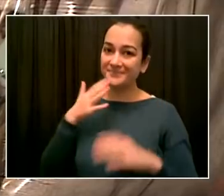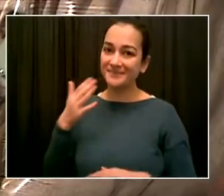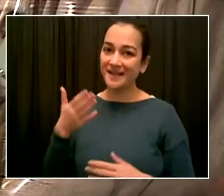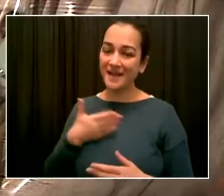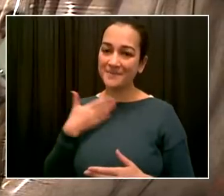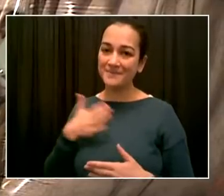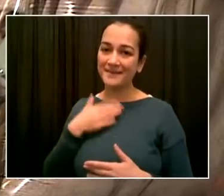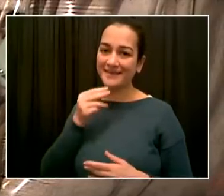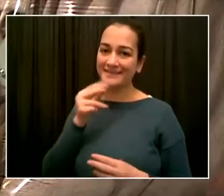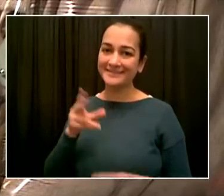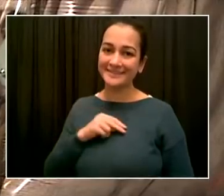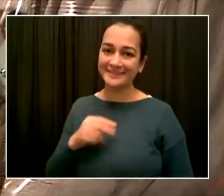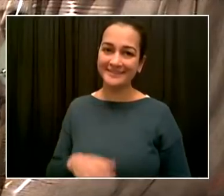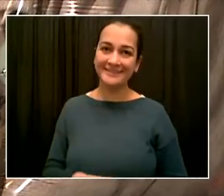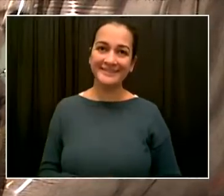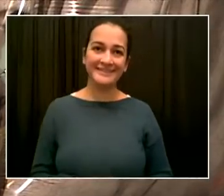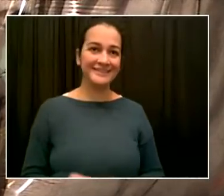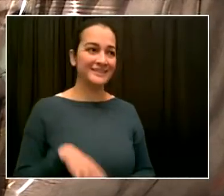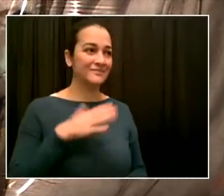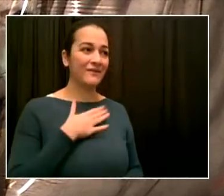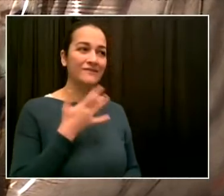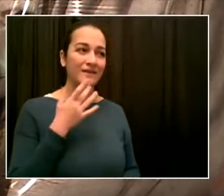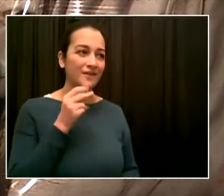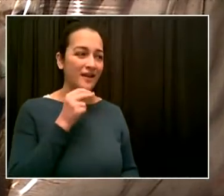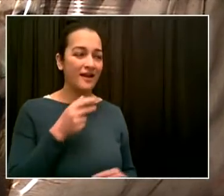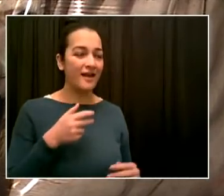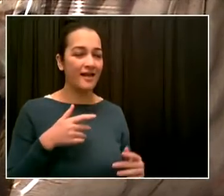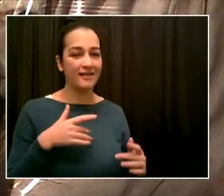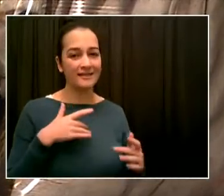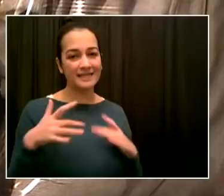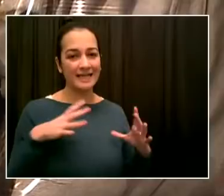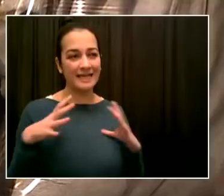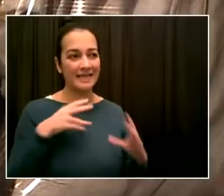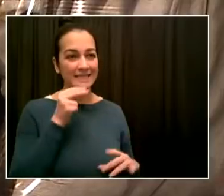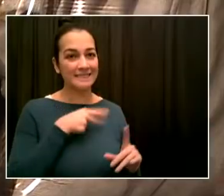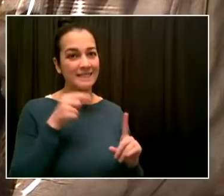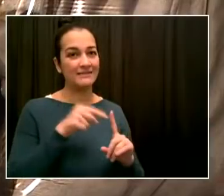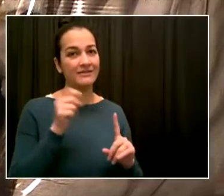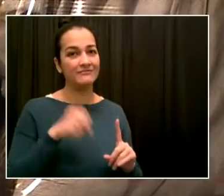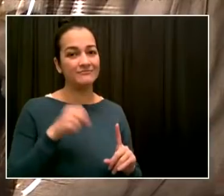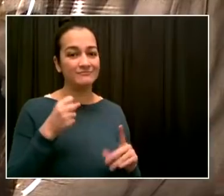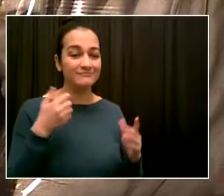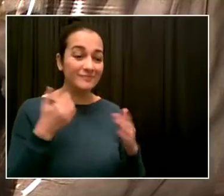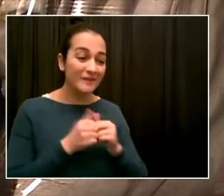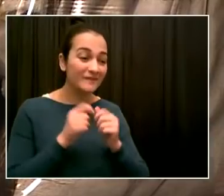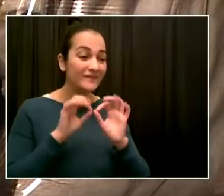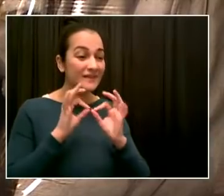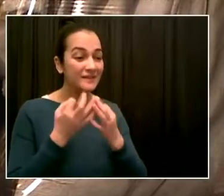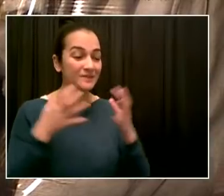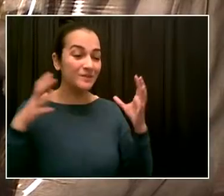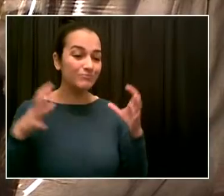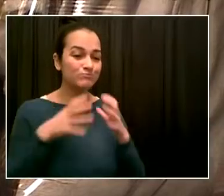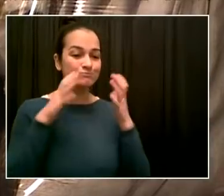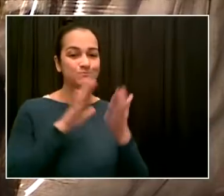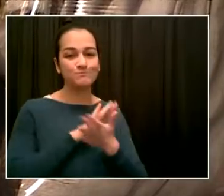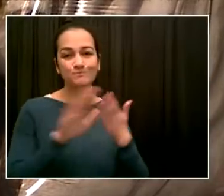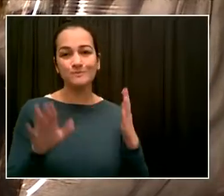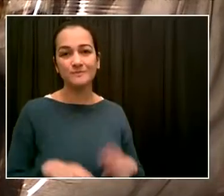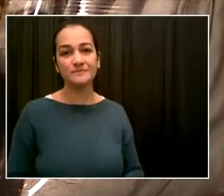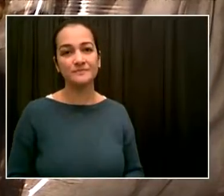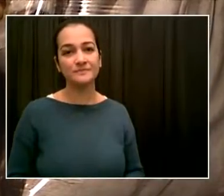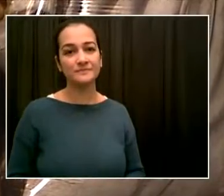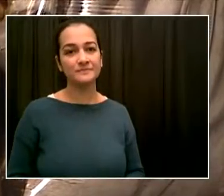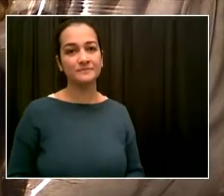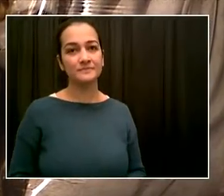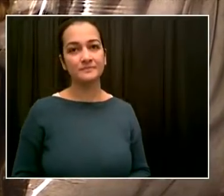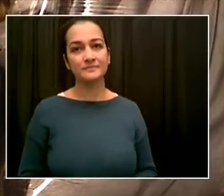nice. And happy Thanksgiving to your family. I am a bit concerned about the idea that you're going to be scaling back